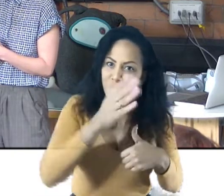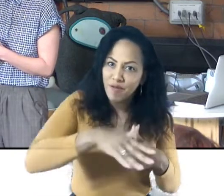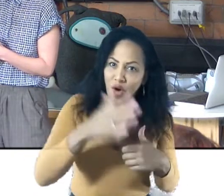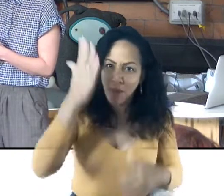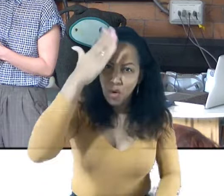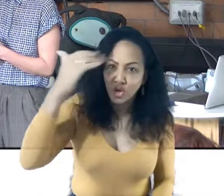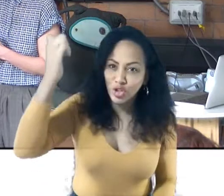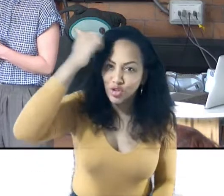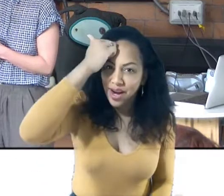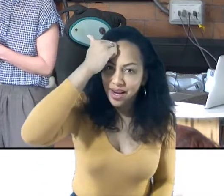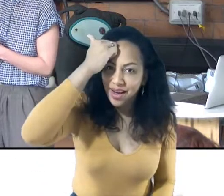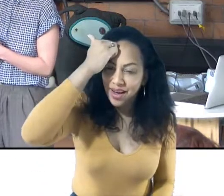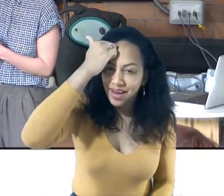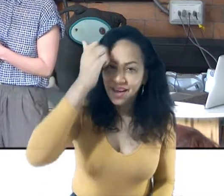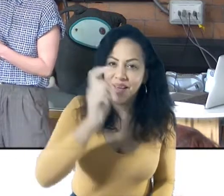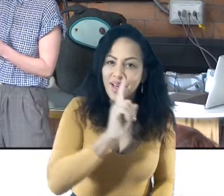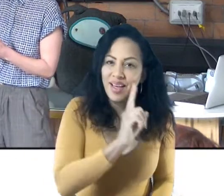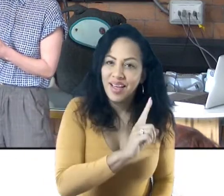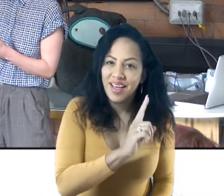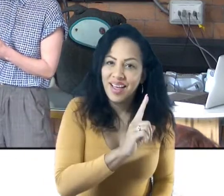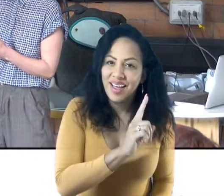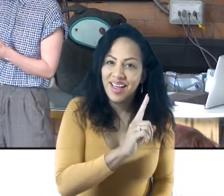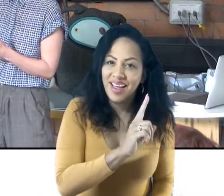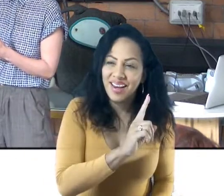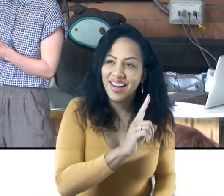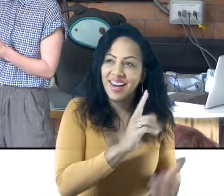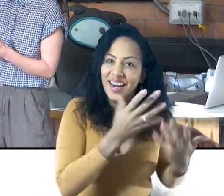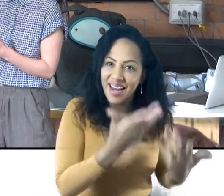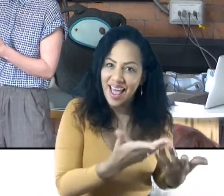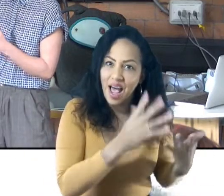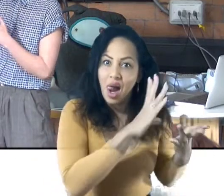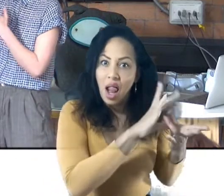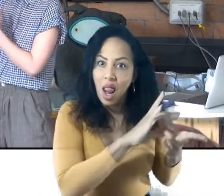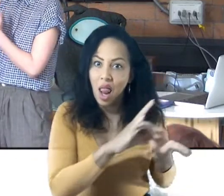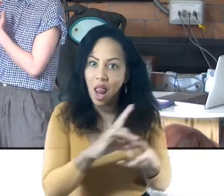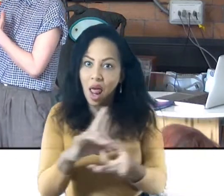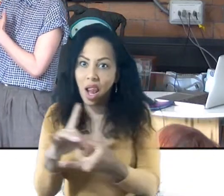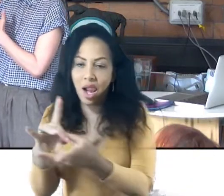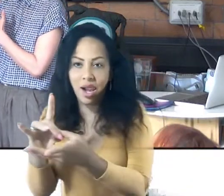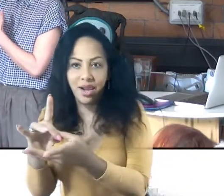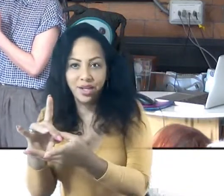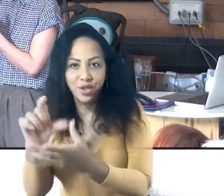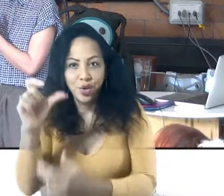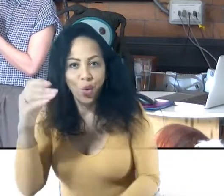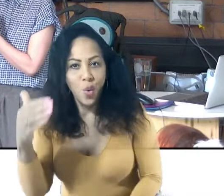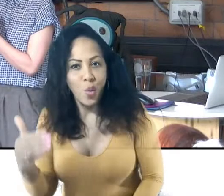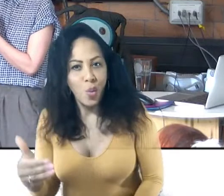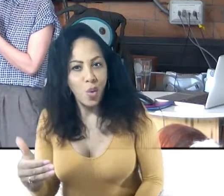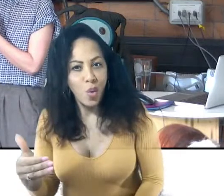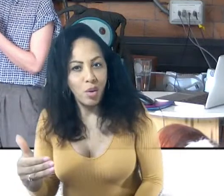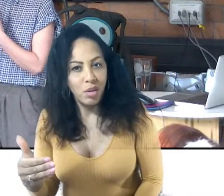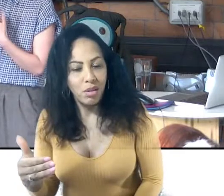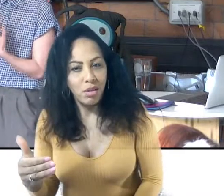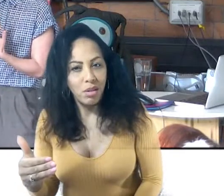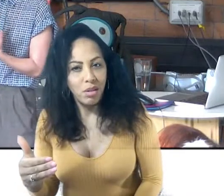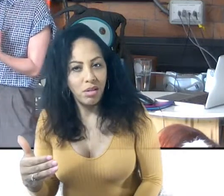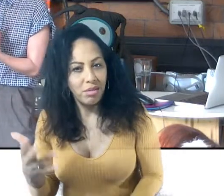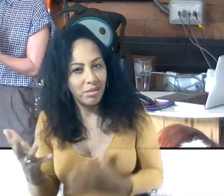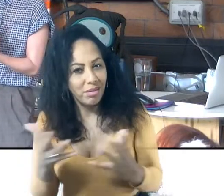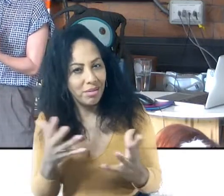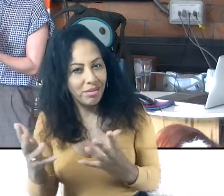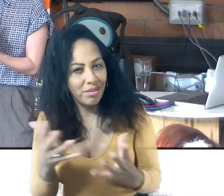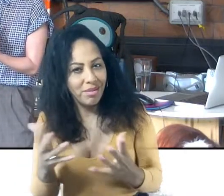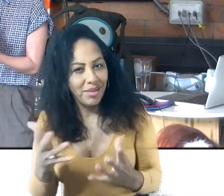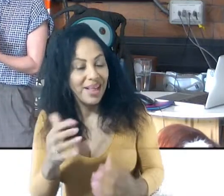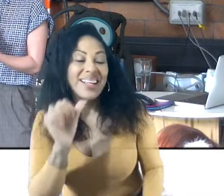situated in Cornwall? Yeah, I mean, that's a very cool question, because actually it is different. What I'm doing is different. I do love